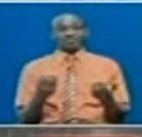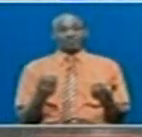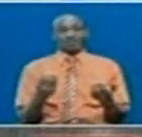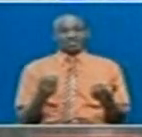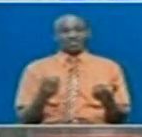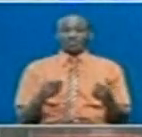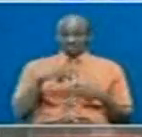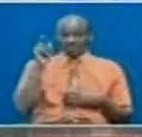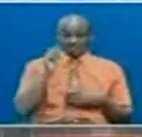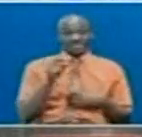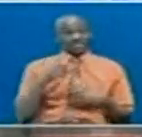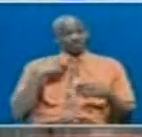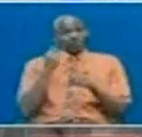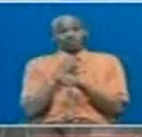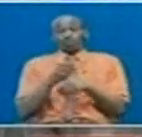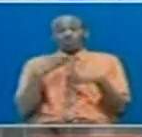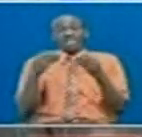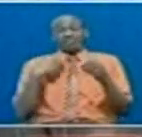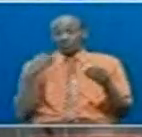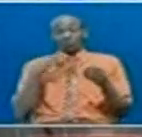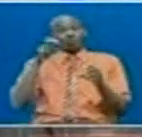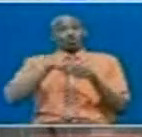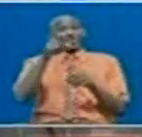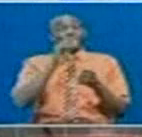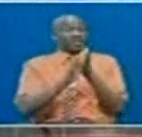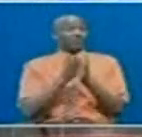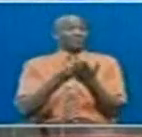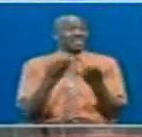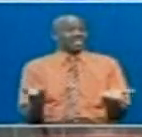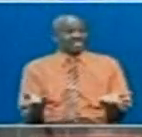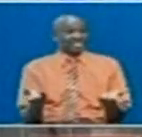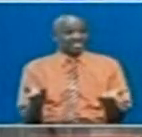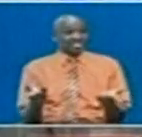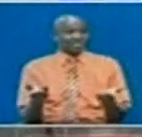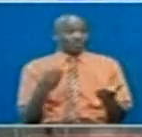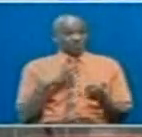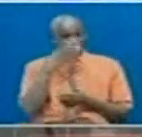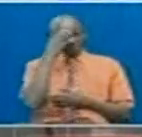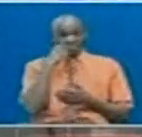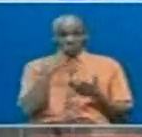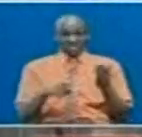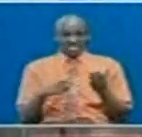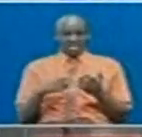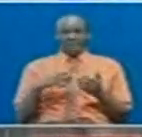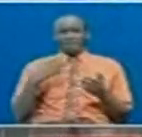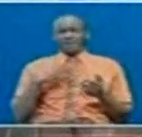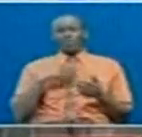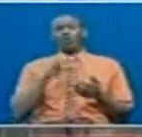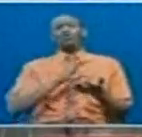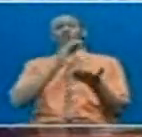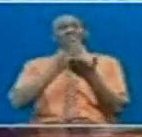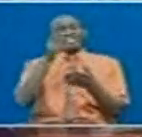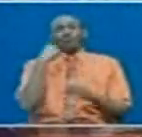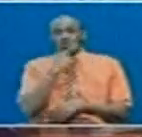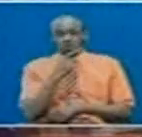without something in return. So I think that is an element we should not forget, that who is the source of funds. Thank you. I'm